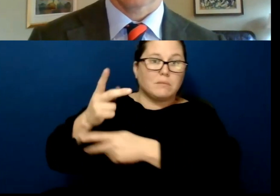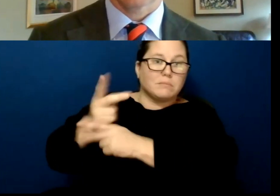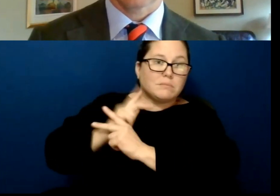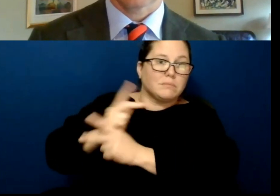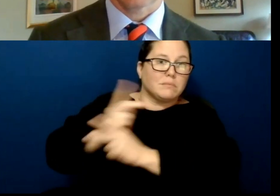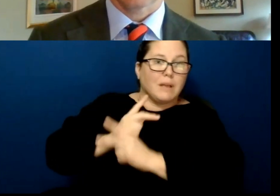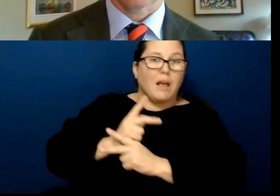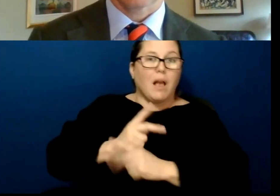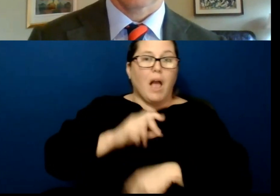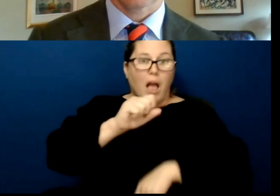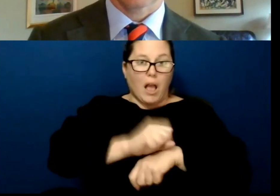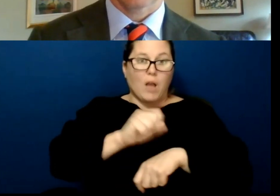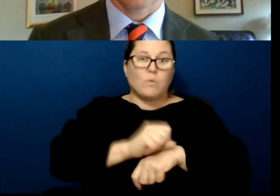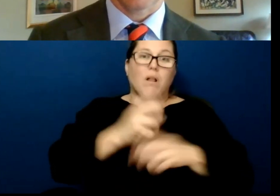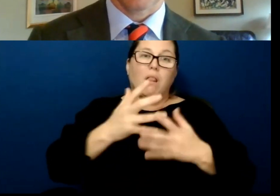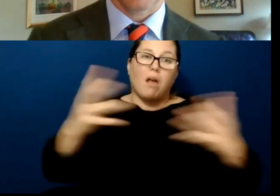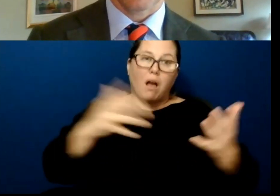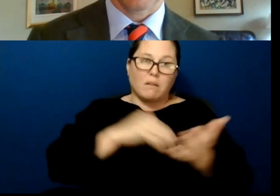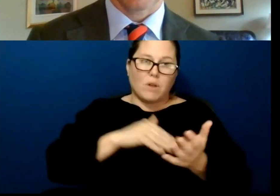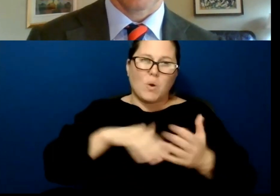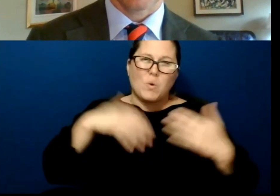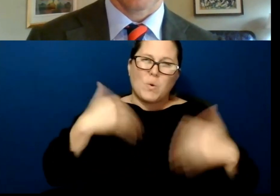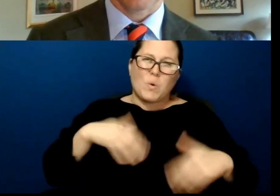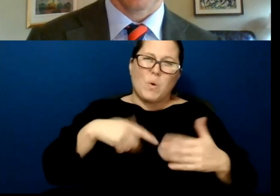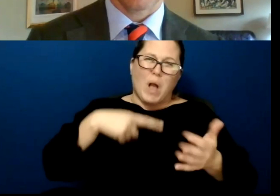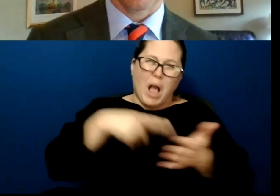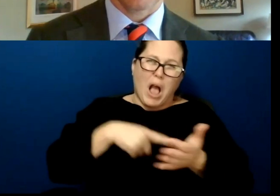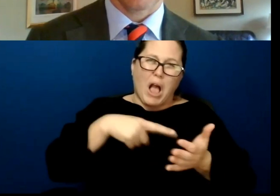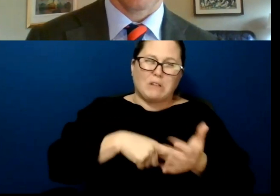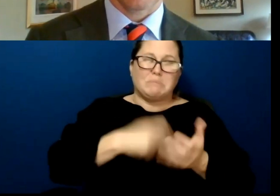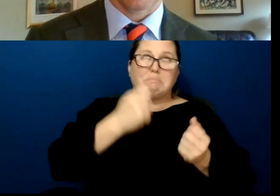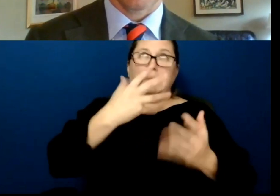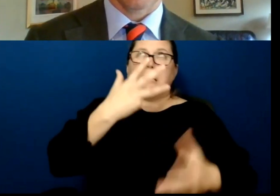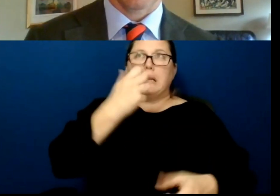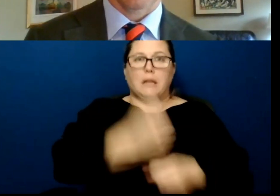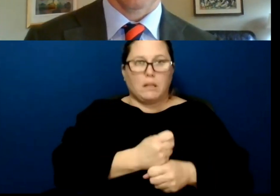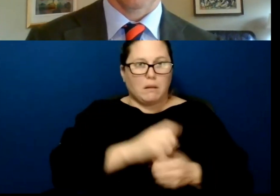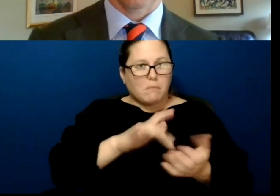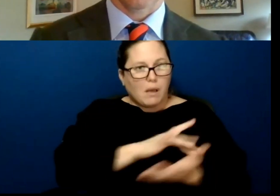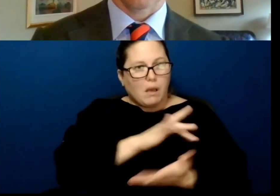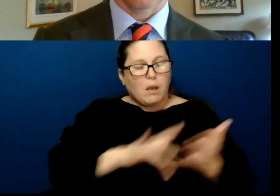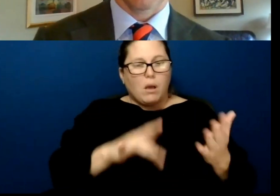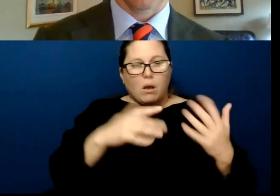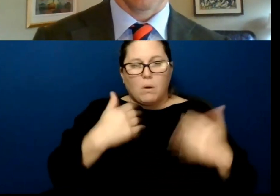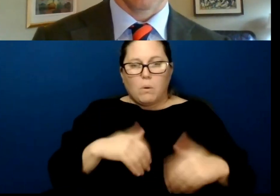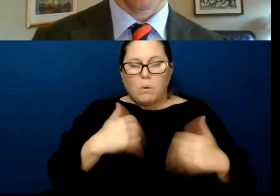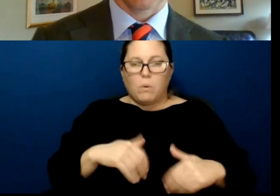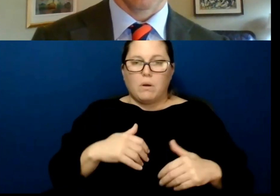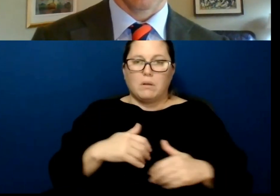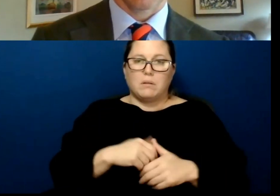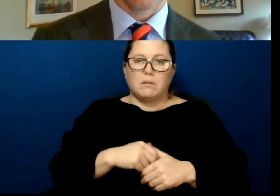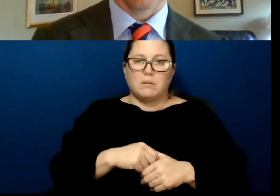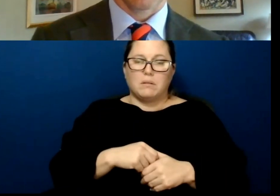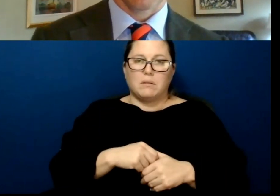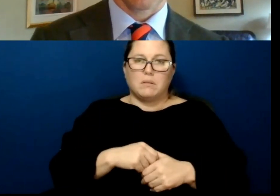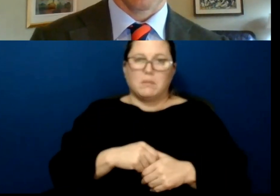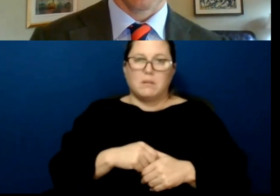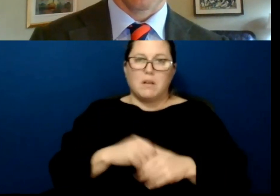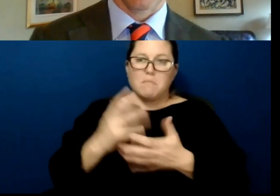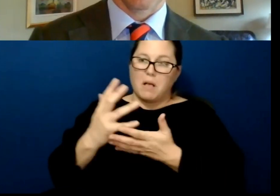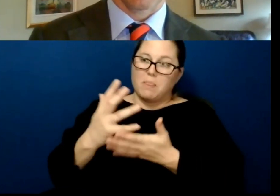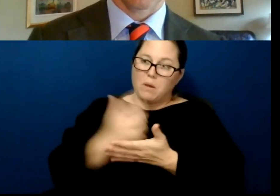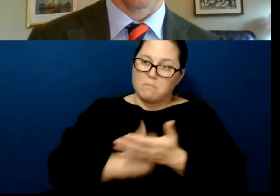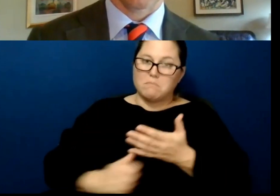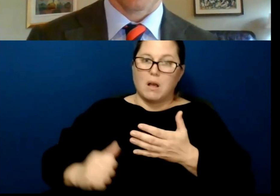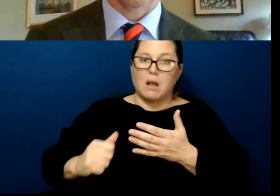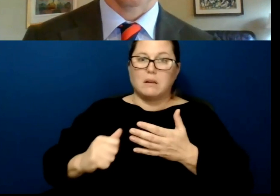who are in a lot of debt and have several years to pay them off. But the amount of money that you make can allows them to still have a great lifestyle and